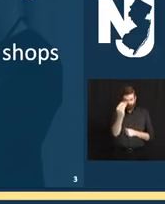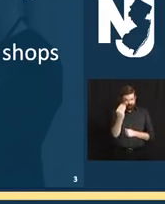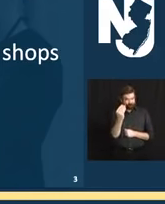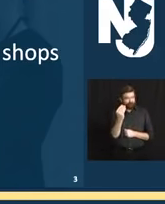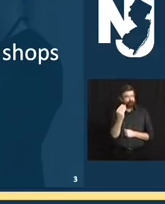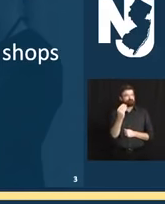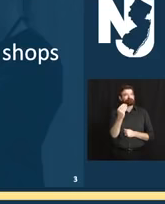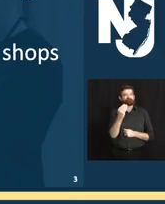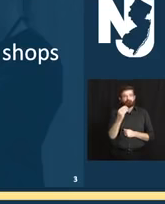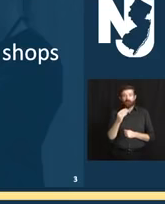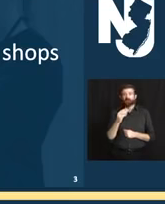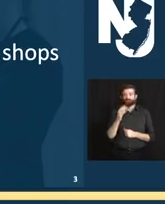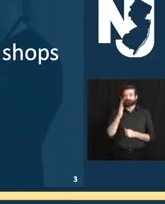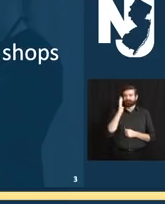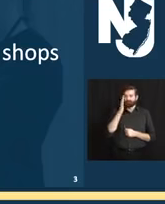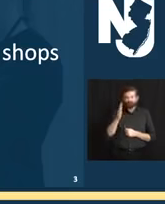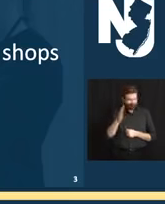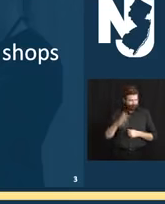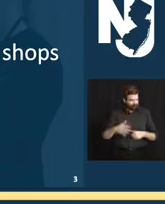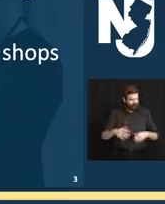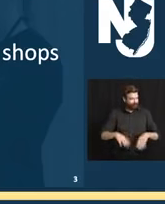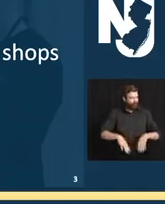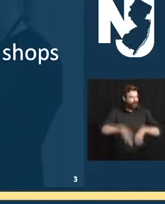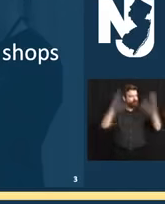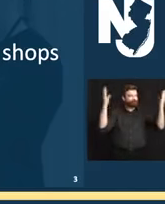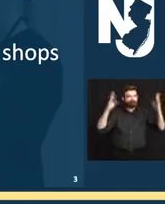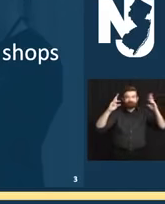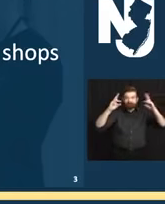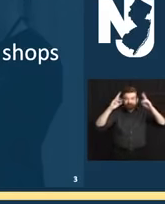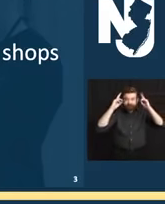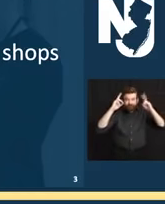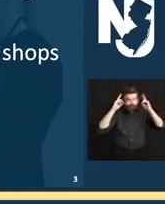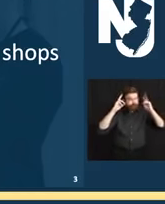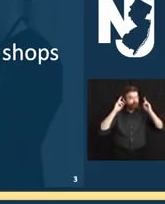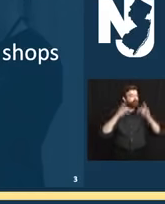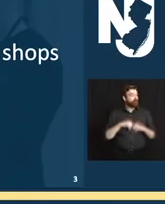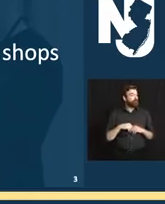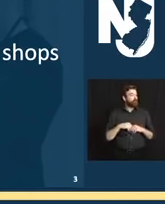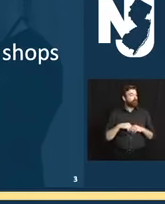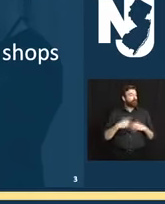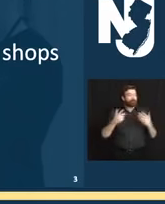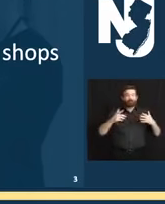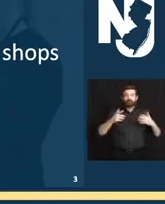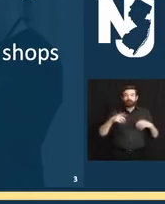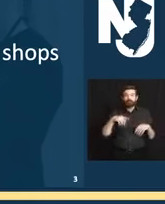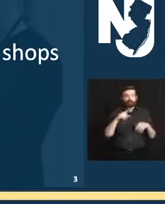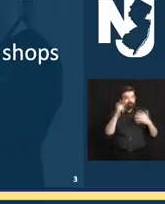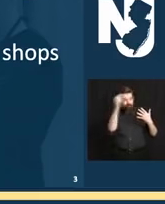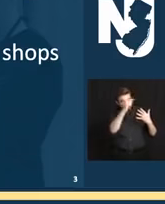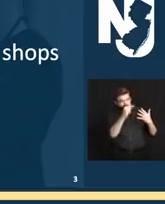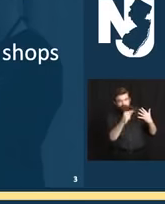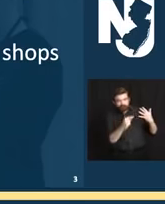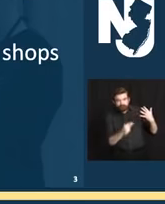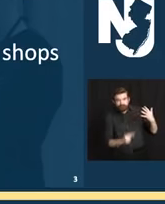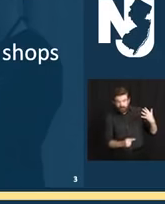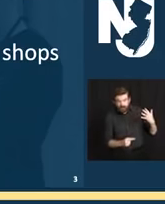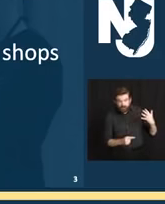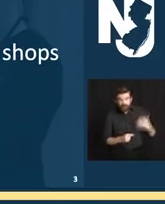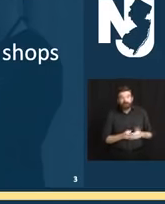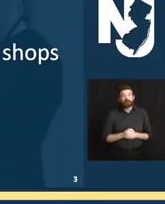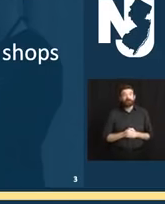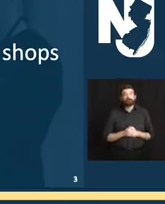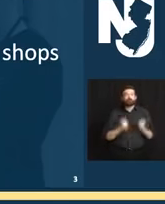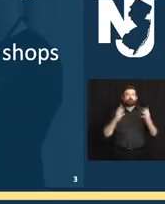care businesses will begin reopening their doors. And I know a lot of folks are looking forward to getting a bit of a